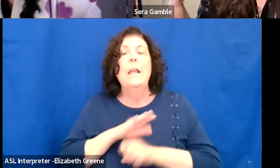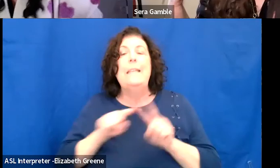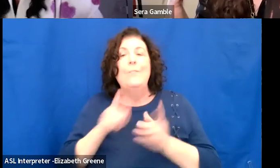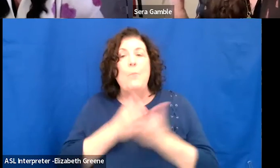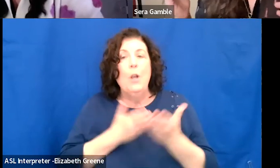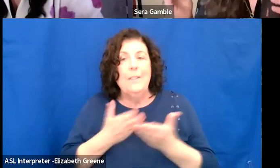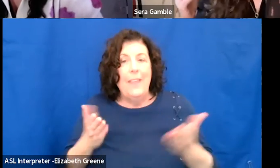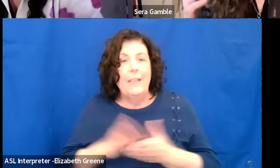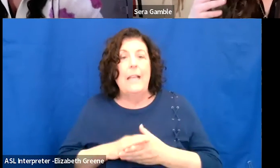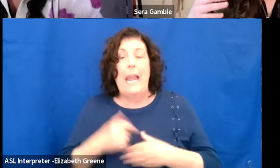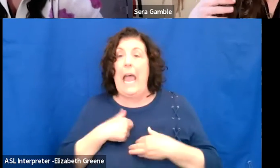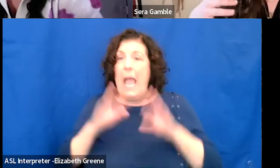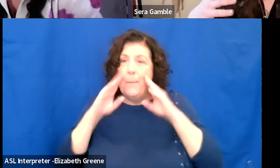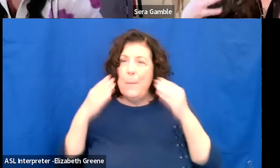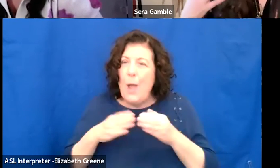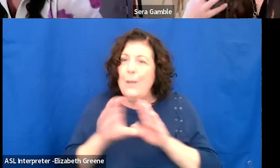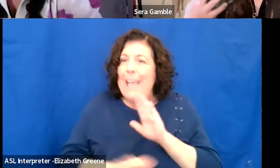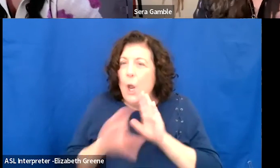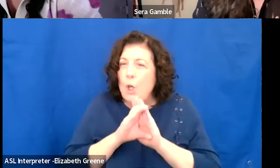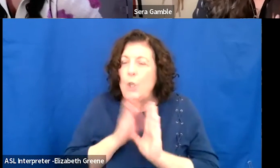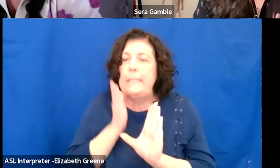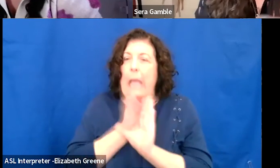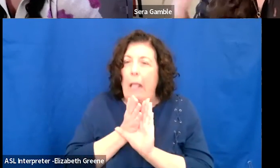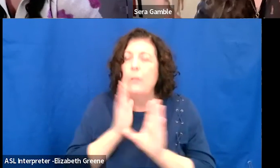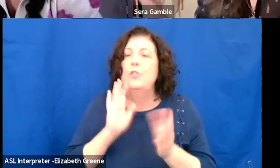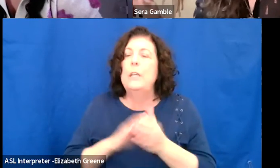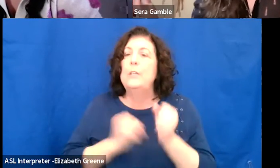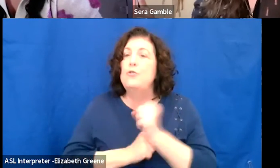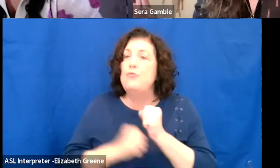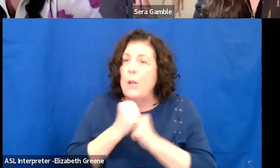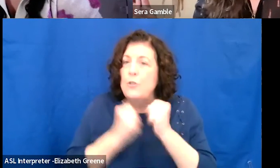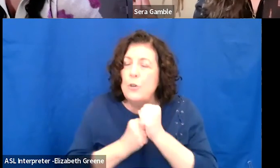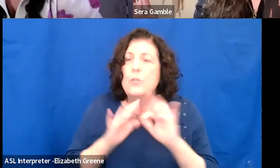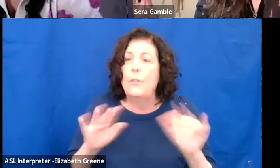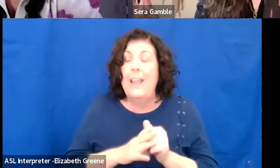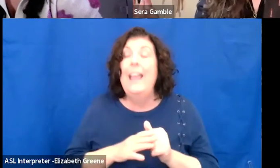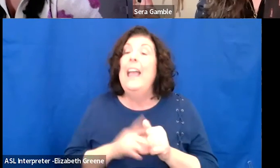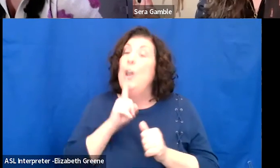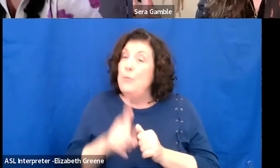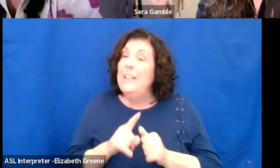about character and psychology and structure. And guess, it turns out it's a skill.